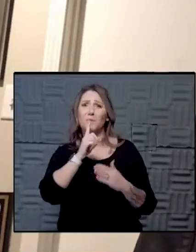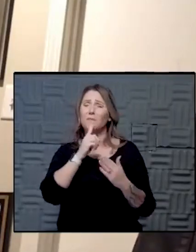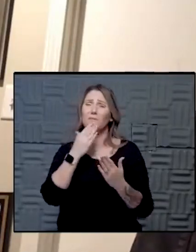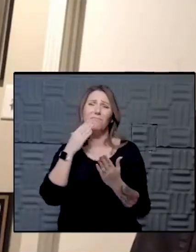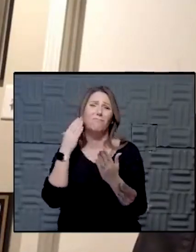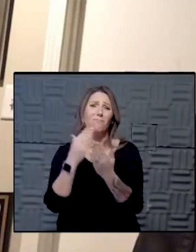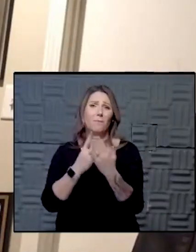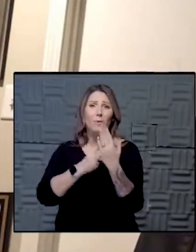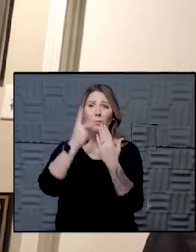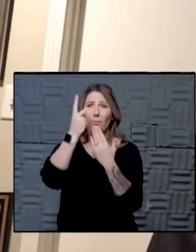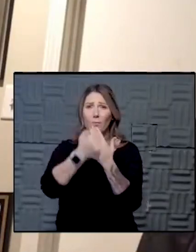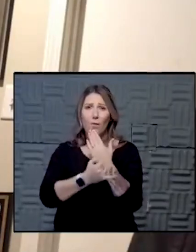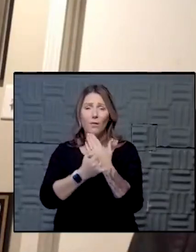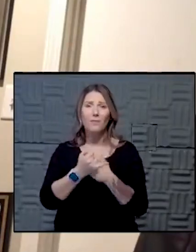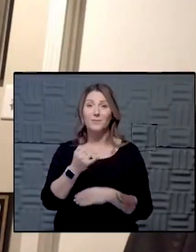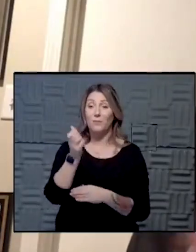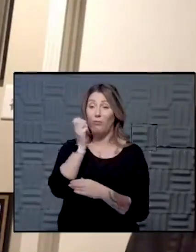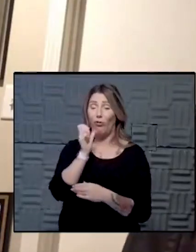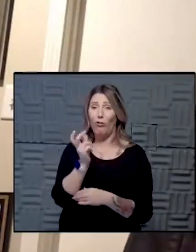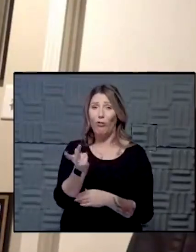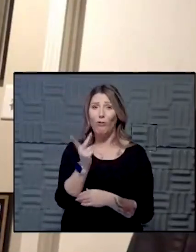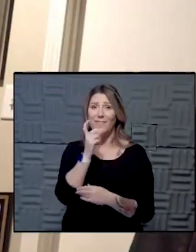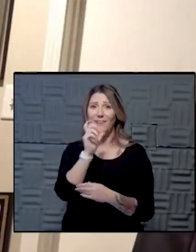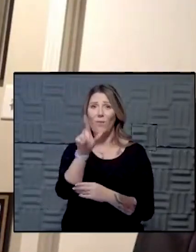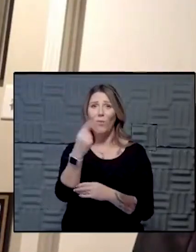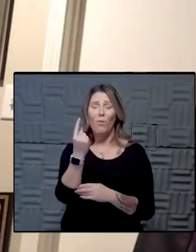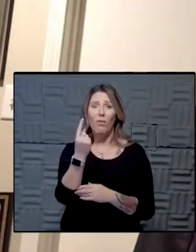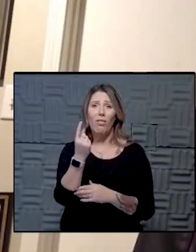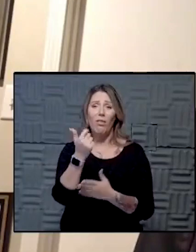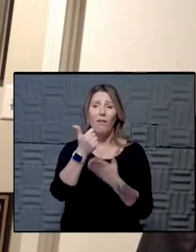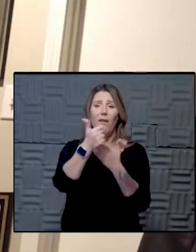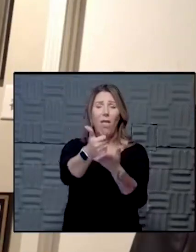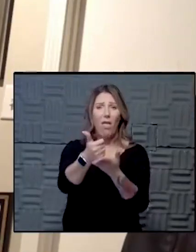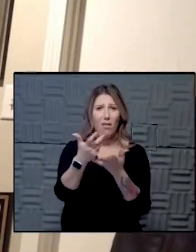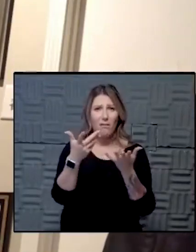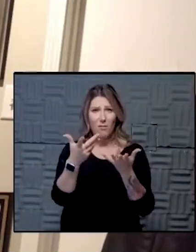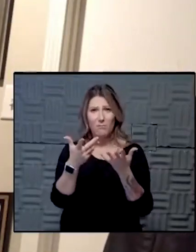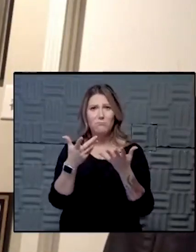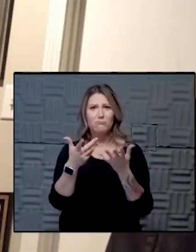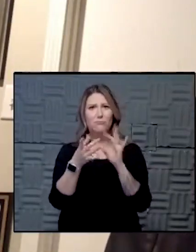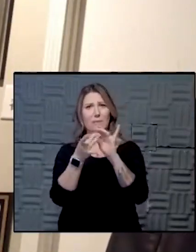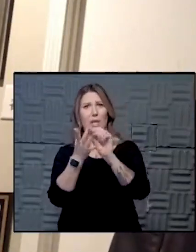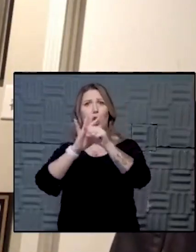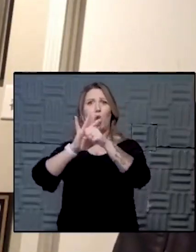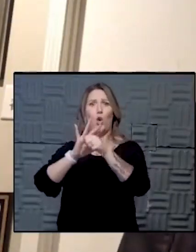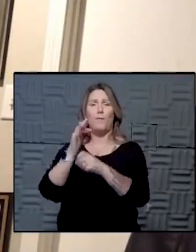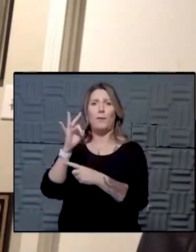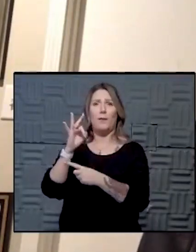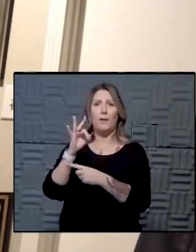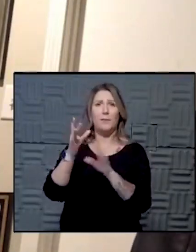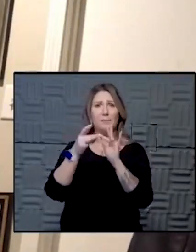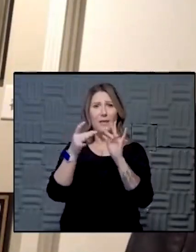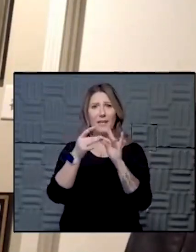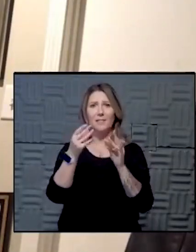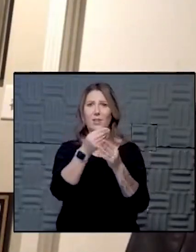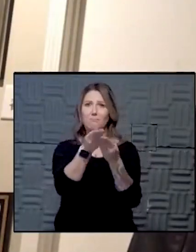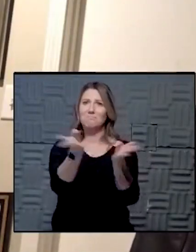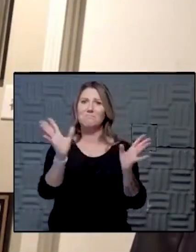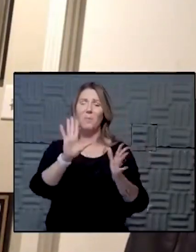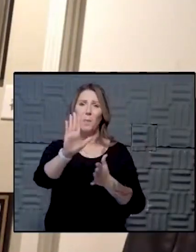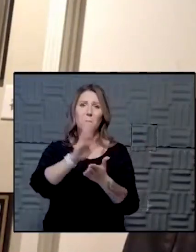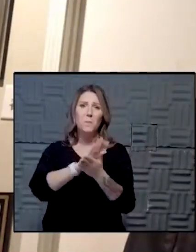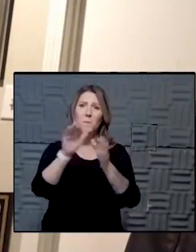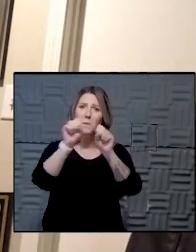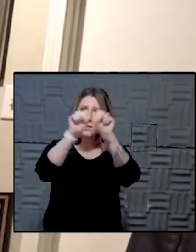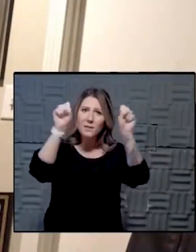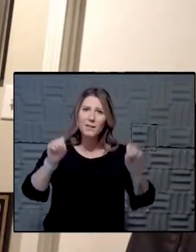and the girls have not only helped with the COVID messaging and spreading that within their school system and their families, but